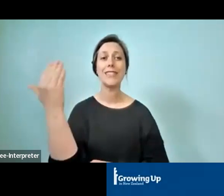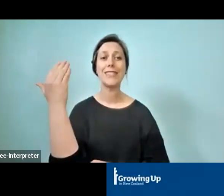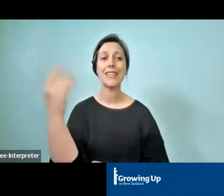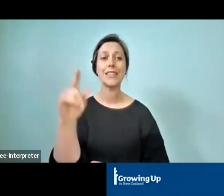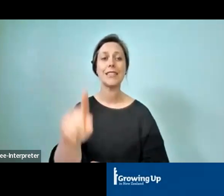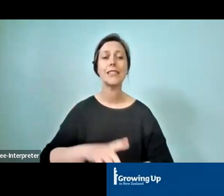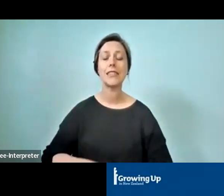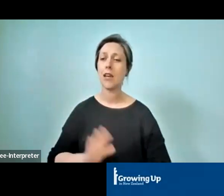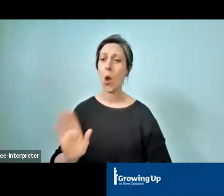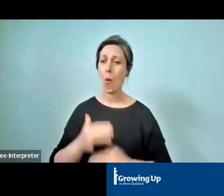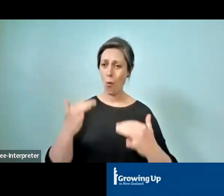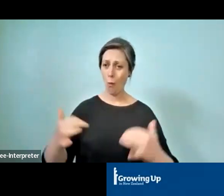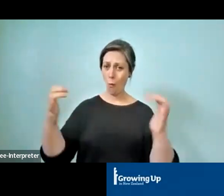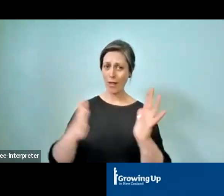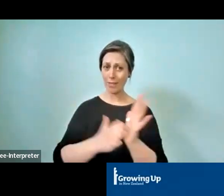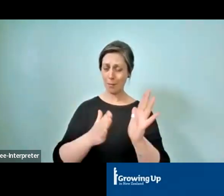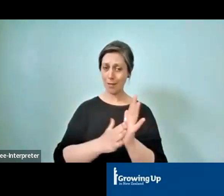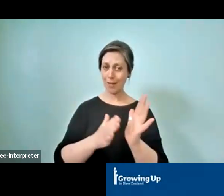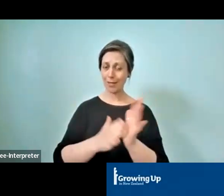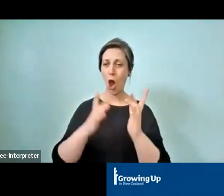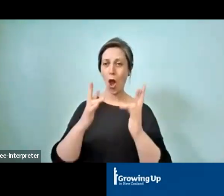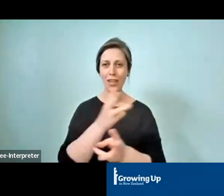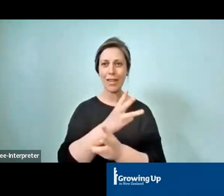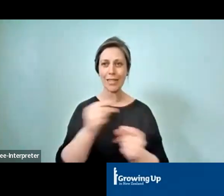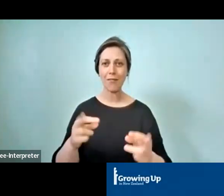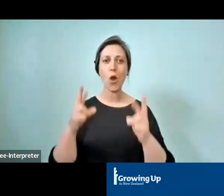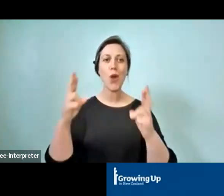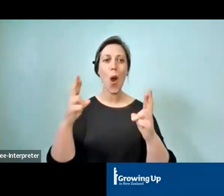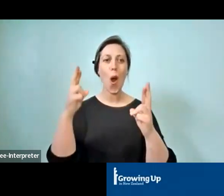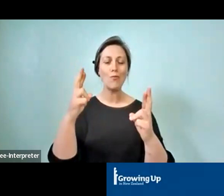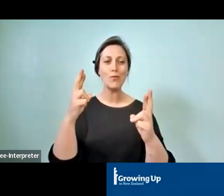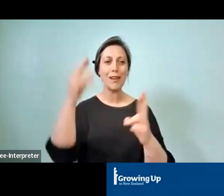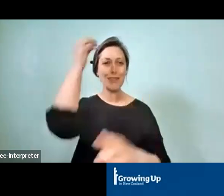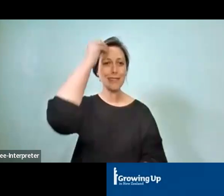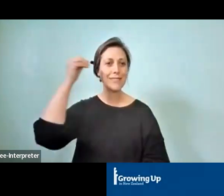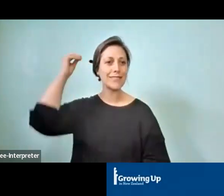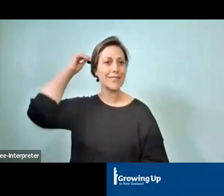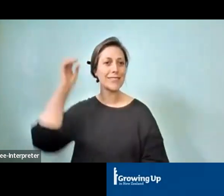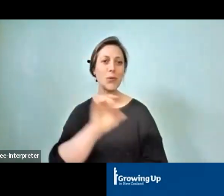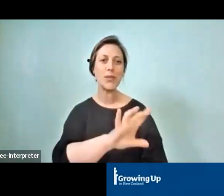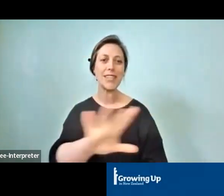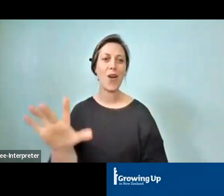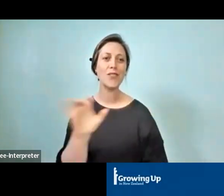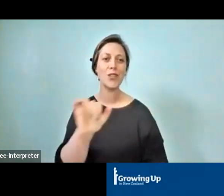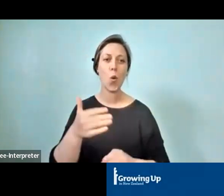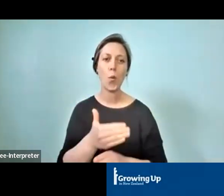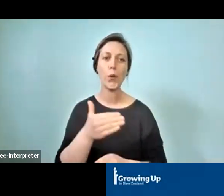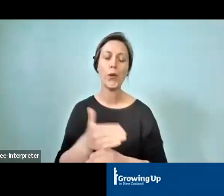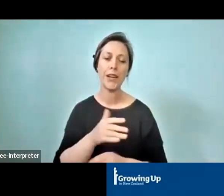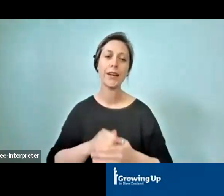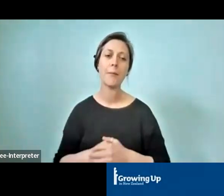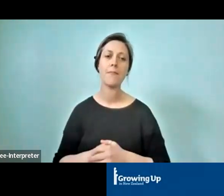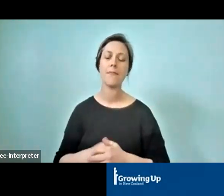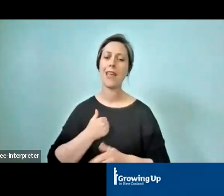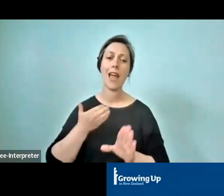the audience. I hope you take some of those hopes and aspirations with you into your work. Our